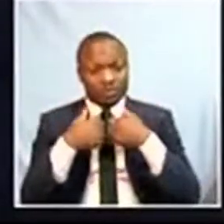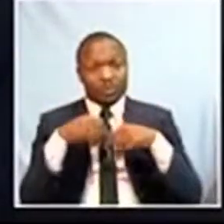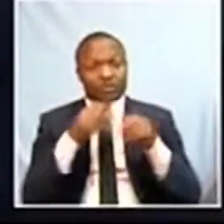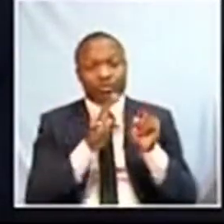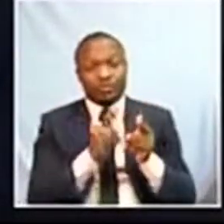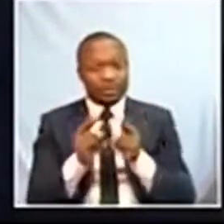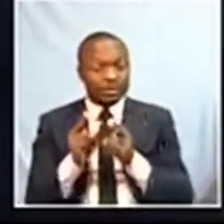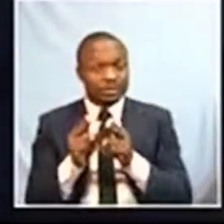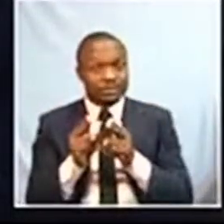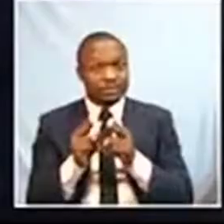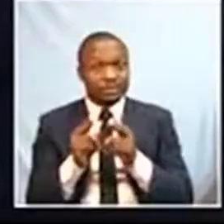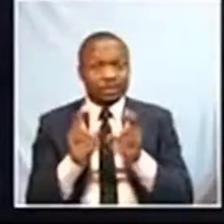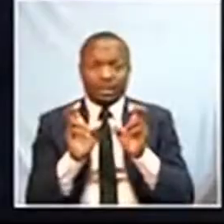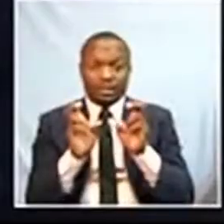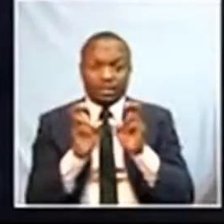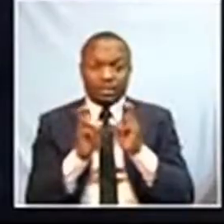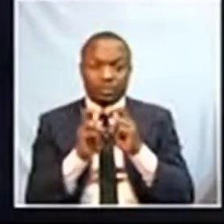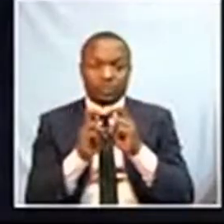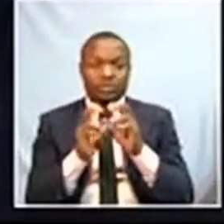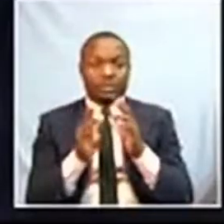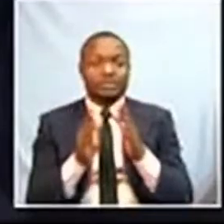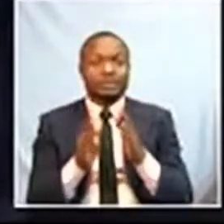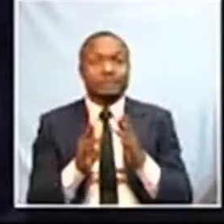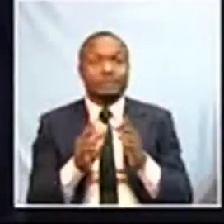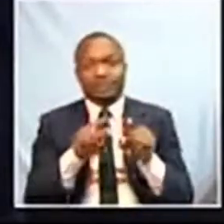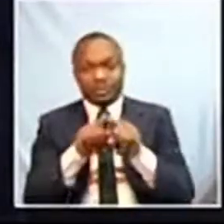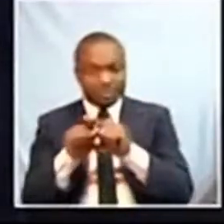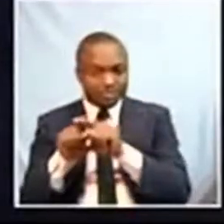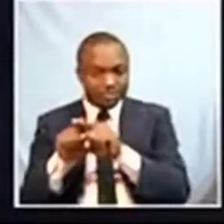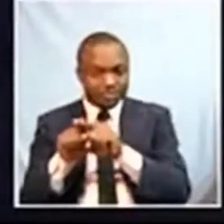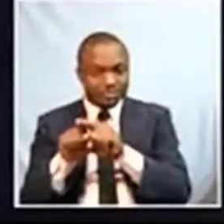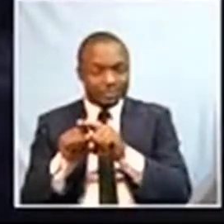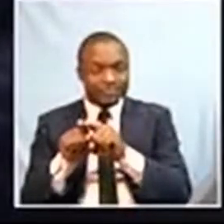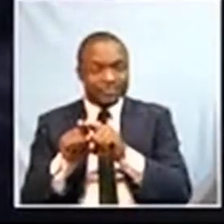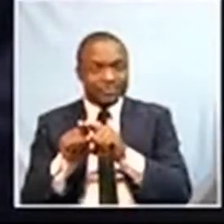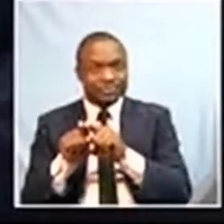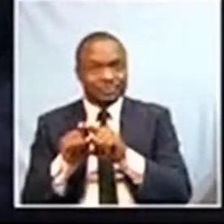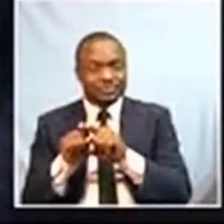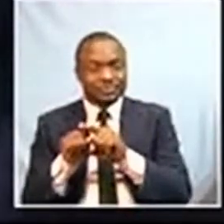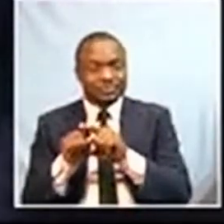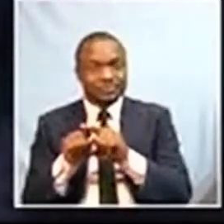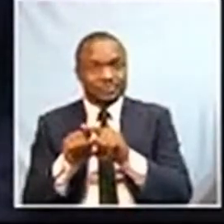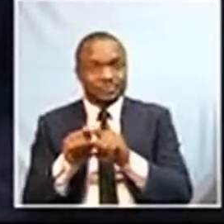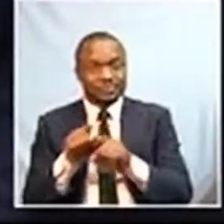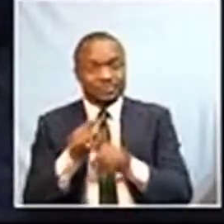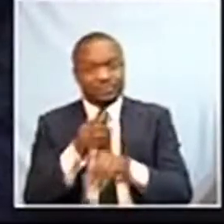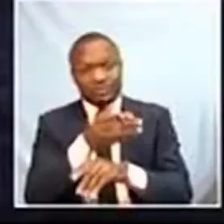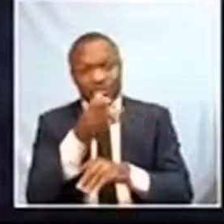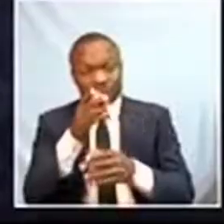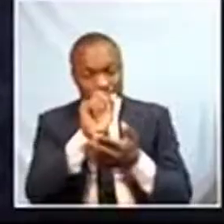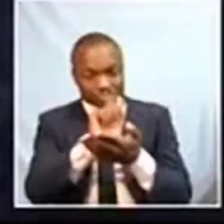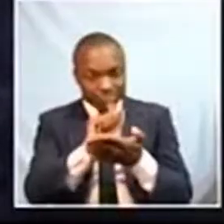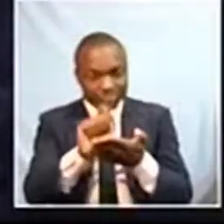from the contractor and also the ones that were written to